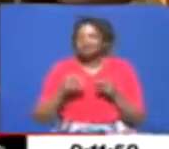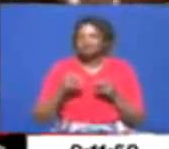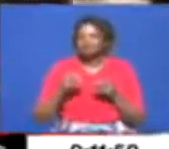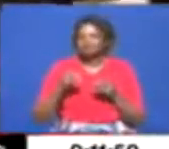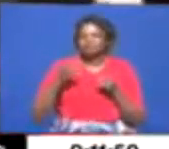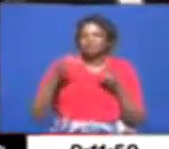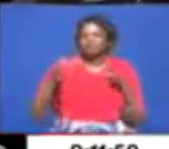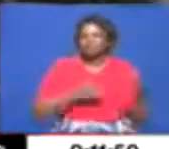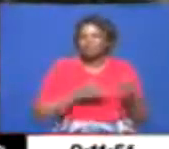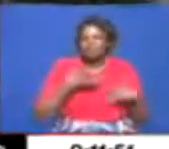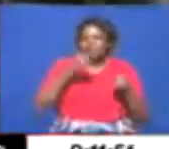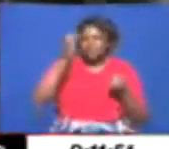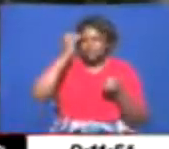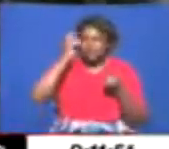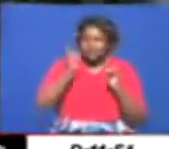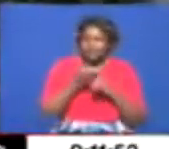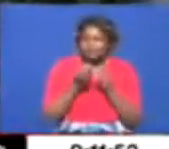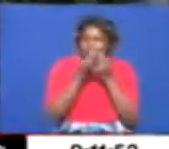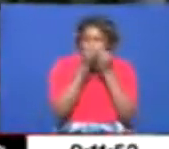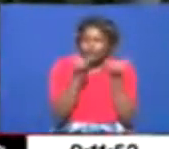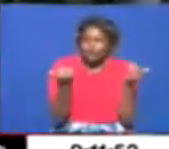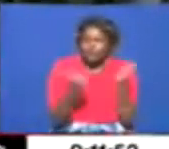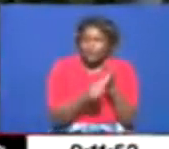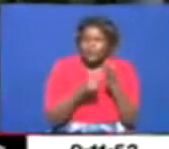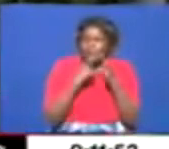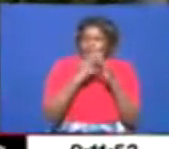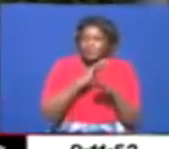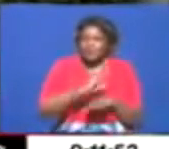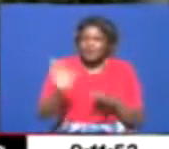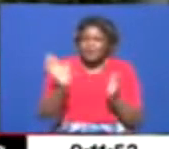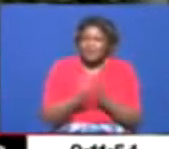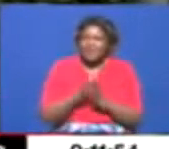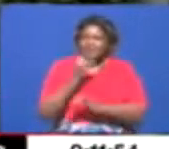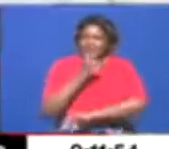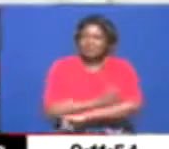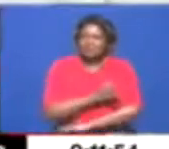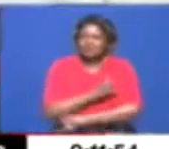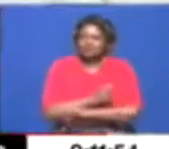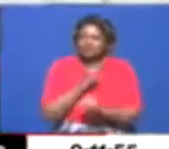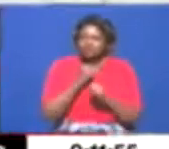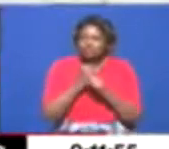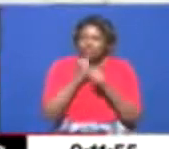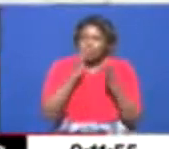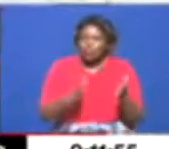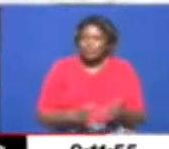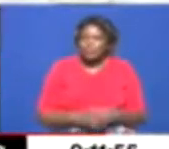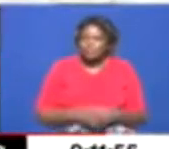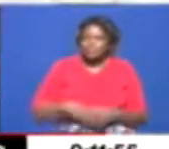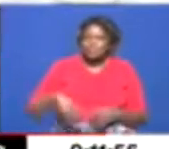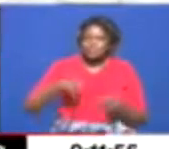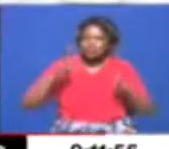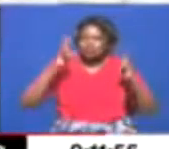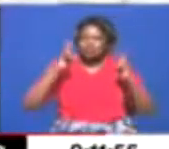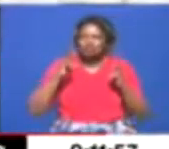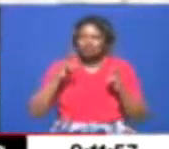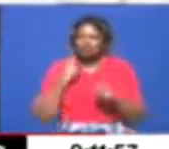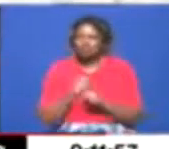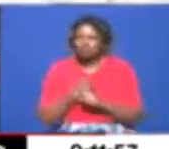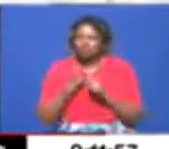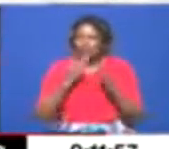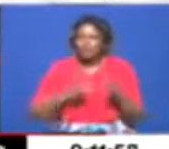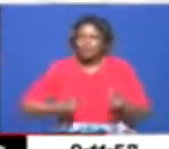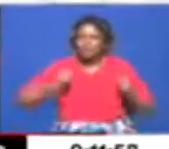first by resolving the stalemate between them and the institution's workers. This issue of workers striking has